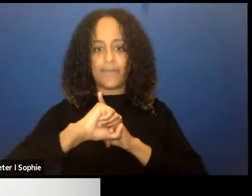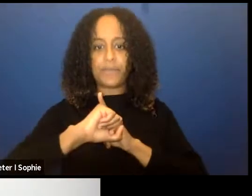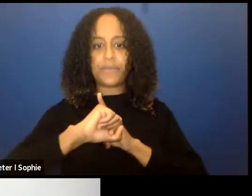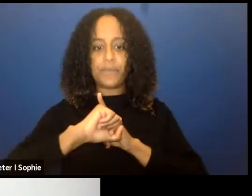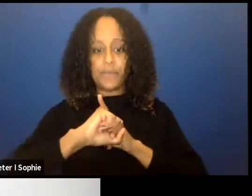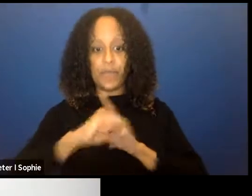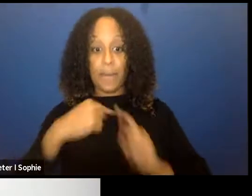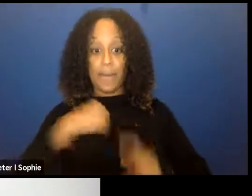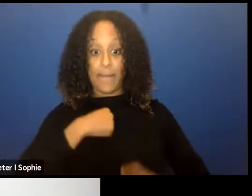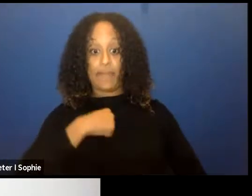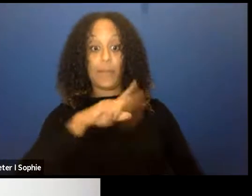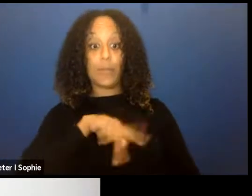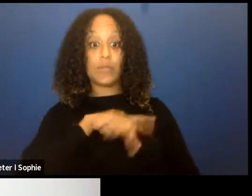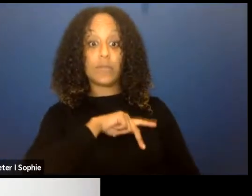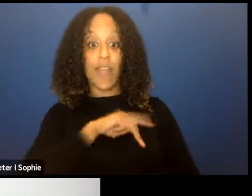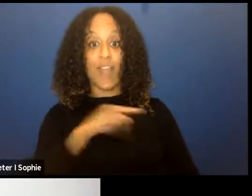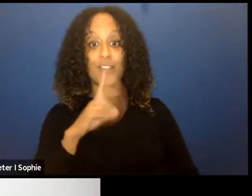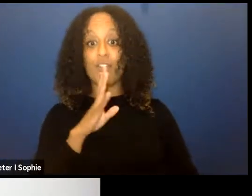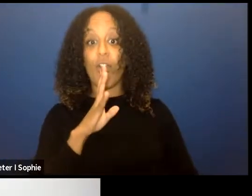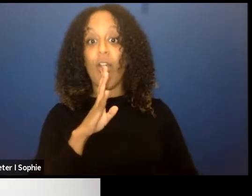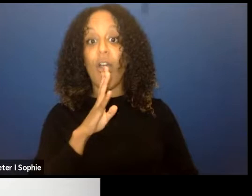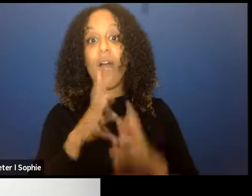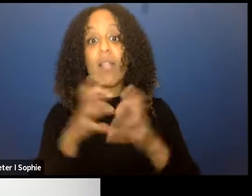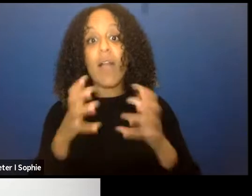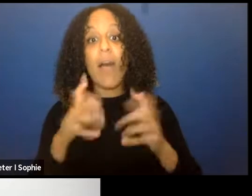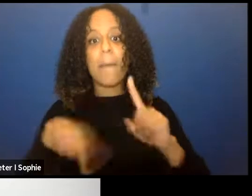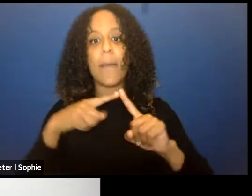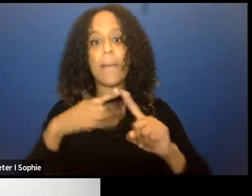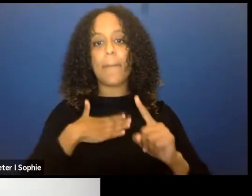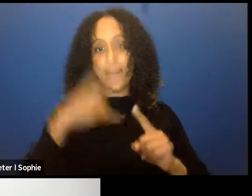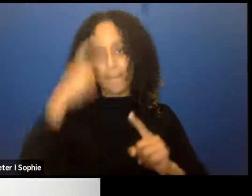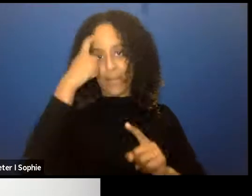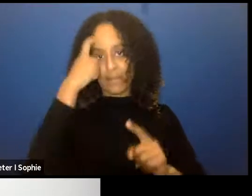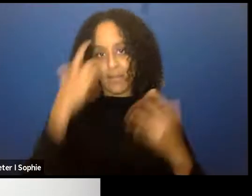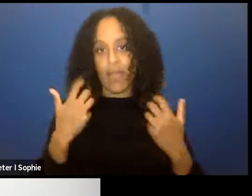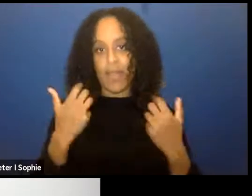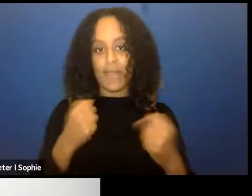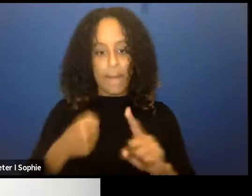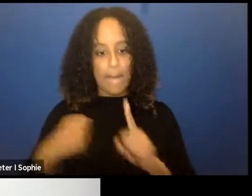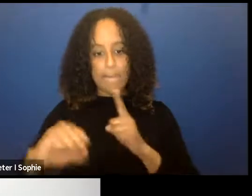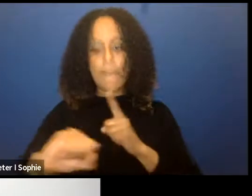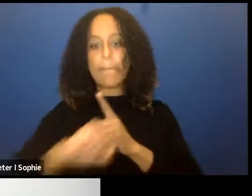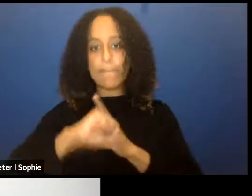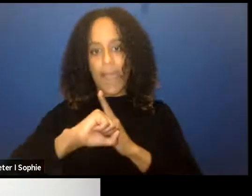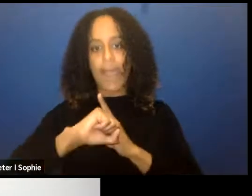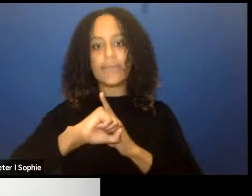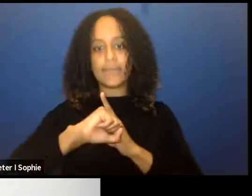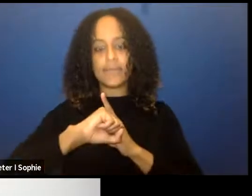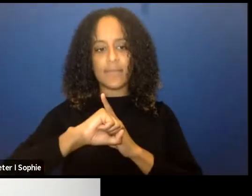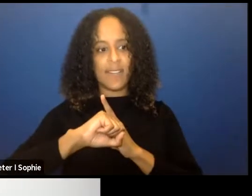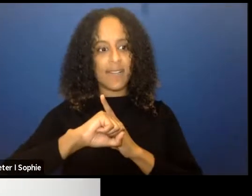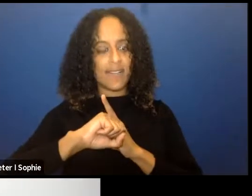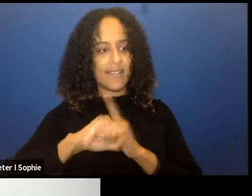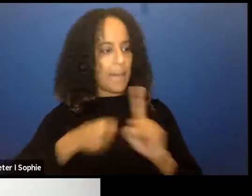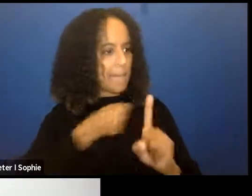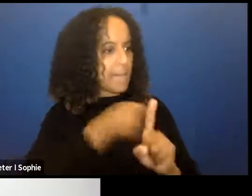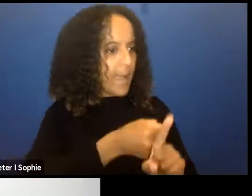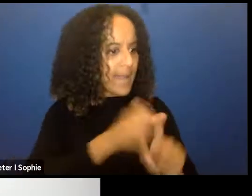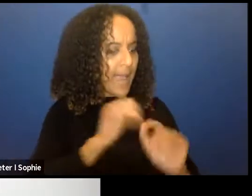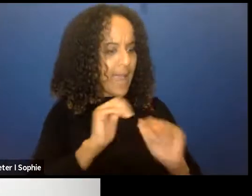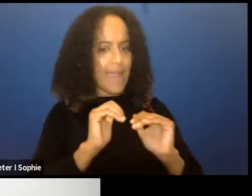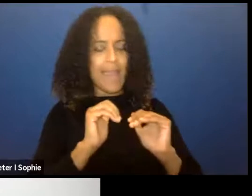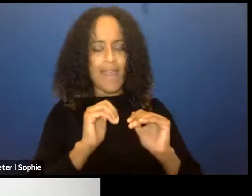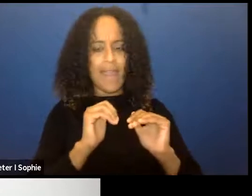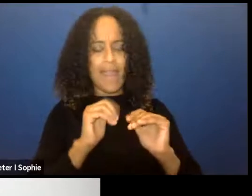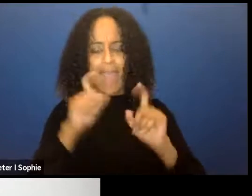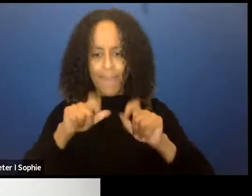me personally, I talk a lot about my mental health and the impact that this has on that. Having